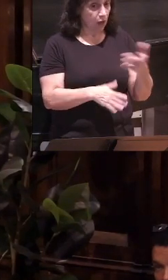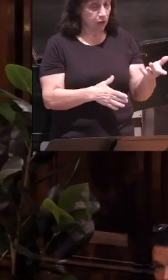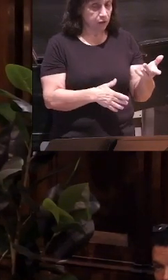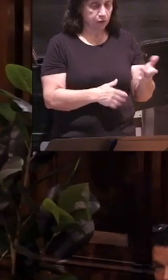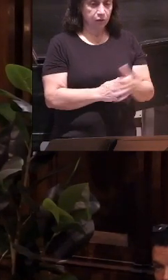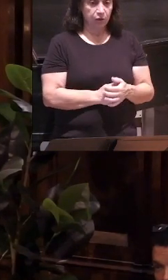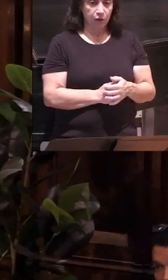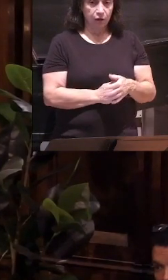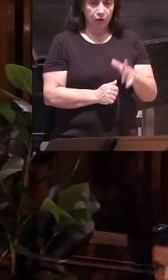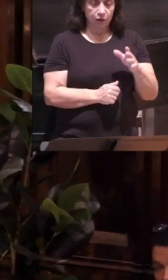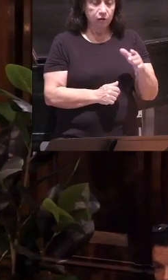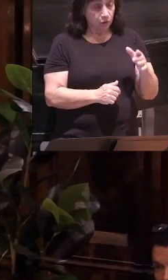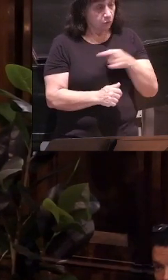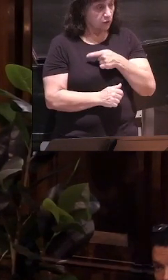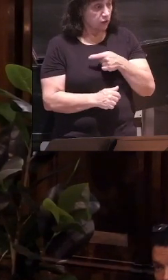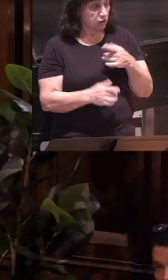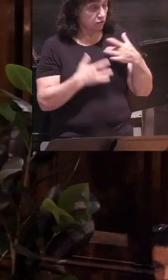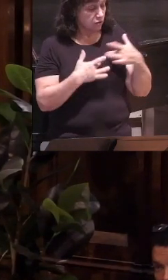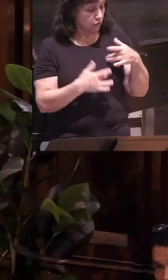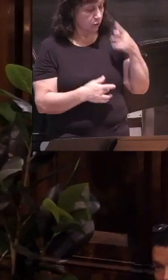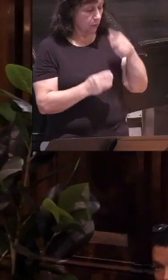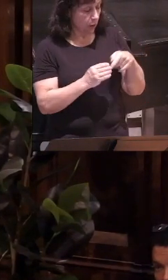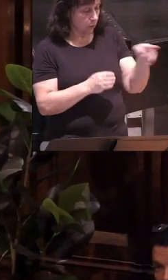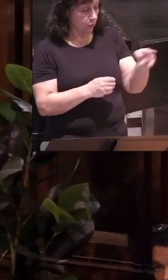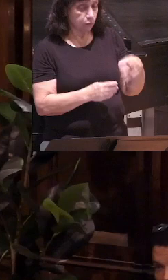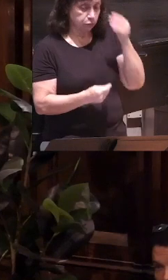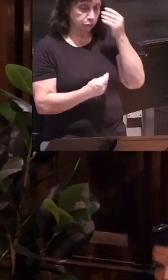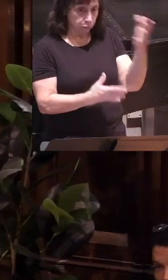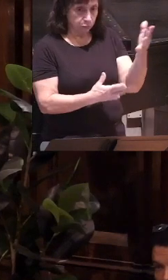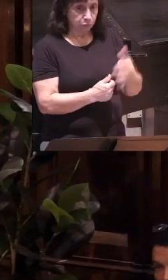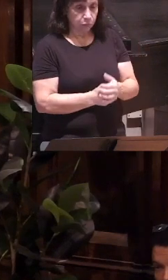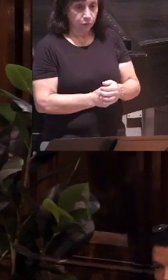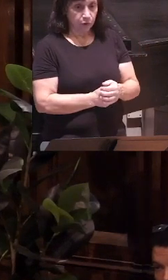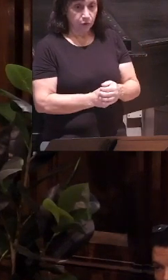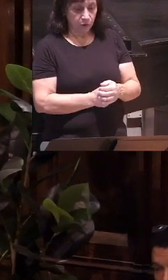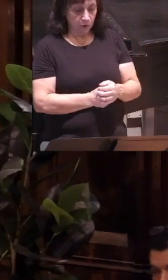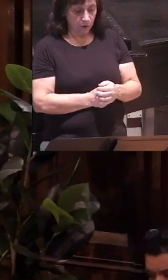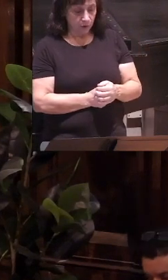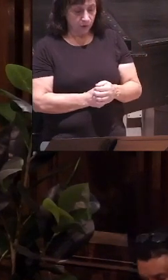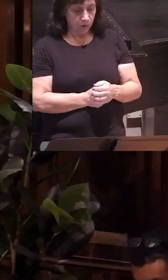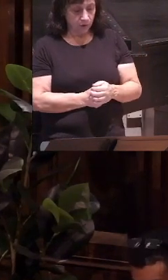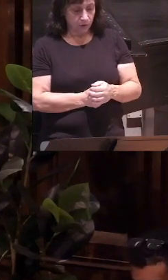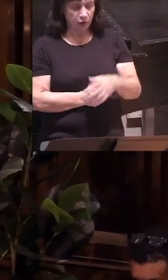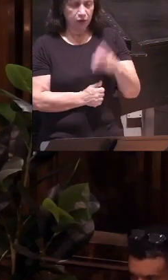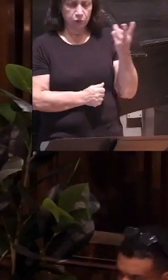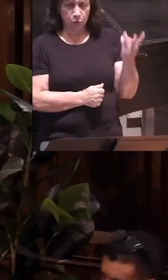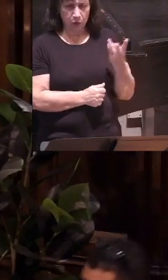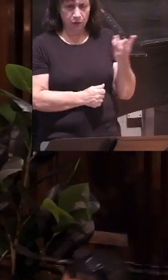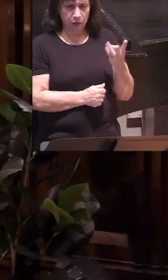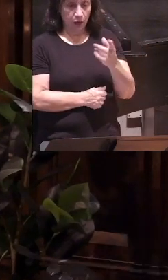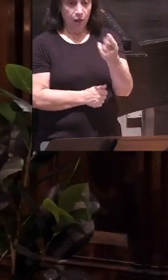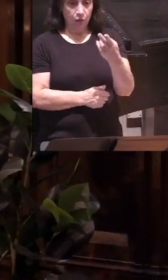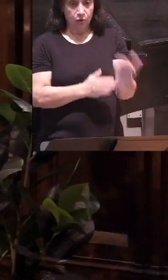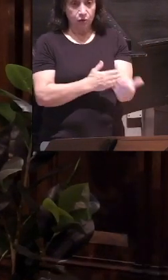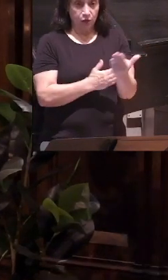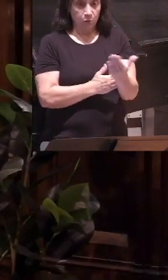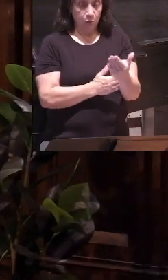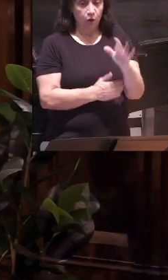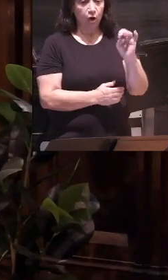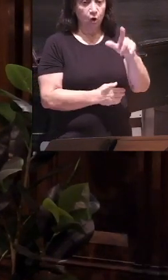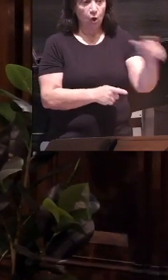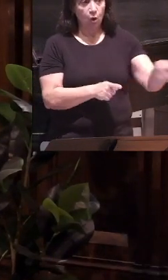respond and he was really concerned about you. Now this is, you know, like call this a Wednesday. Thursday morning, I get a call from